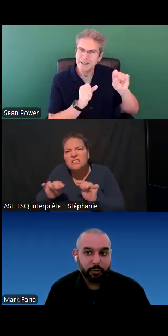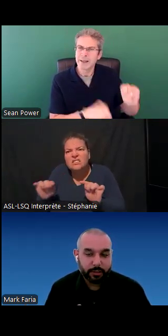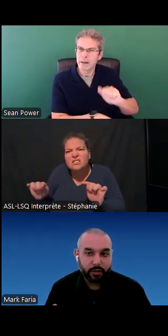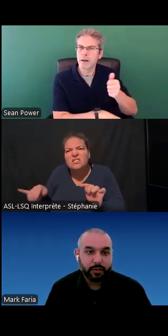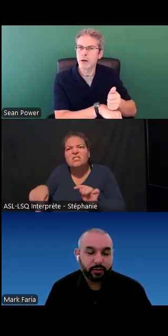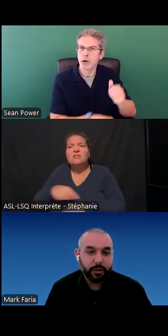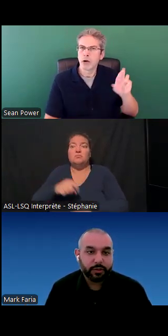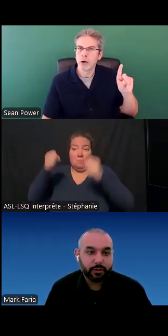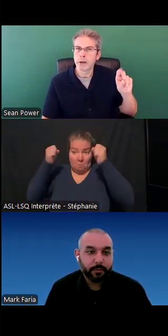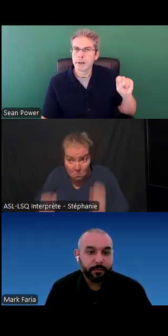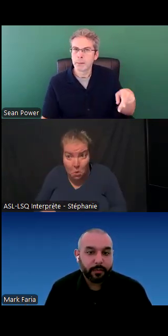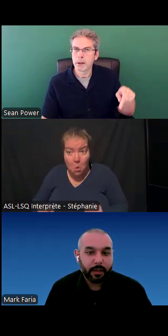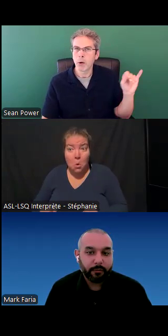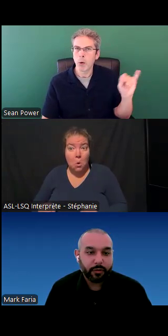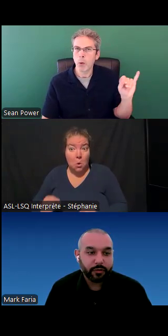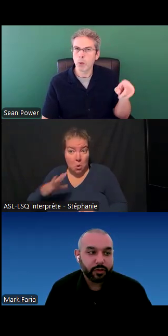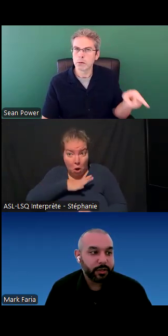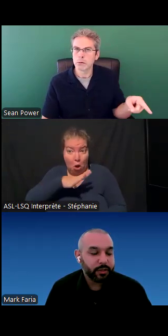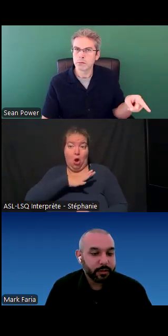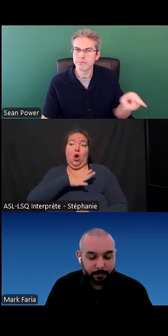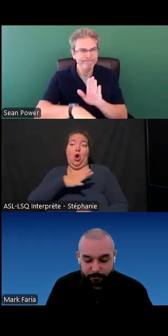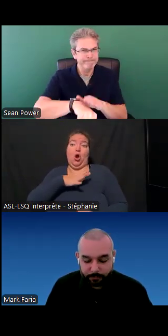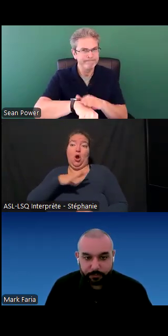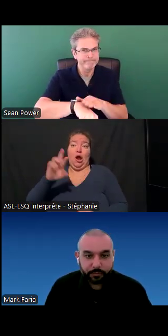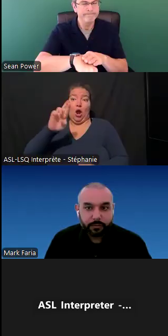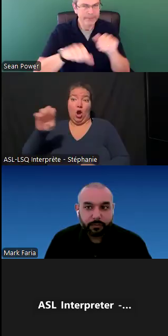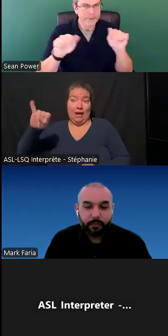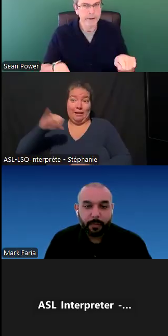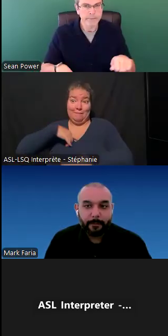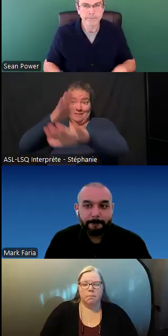just important to know this as well too, for those situations.